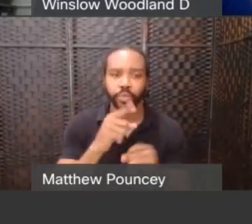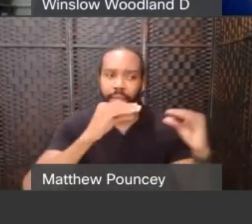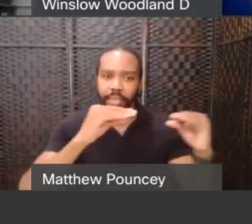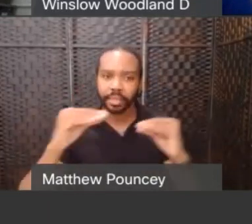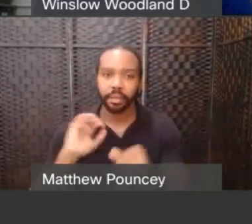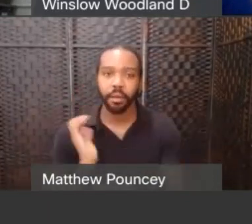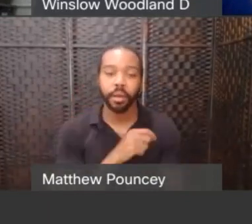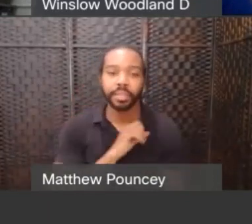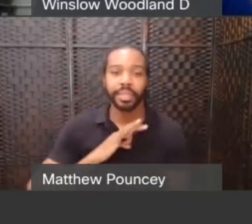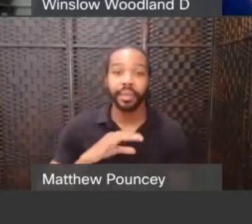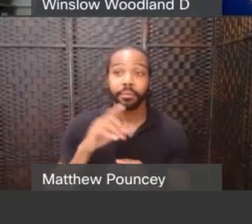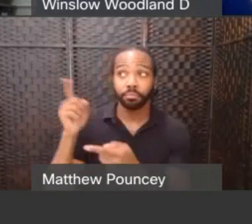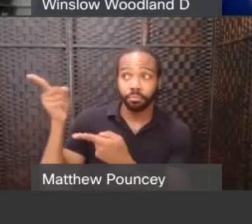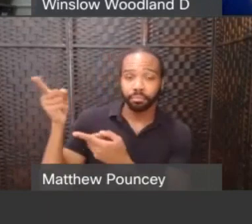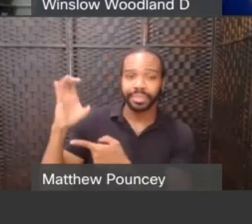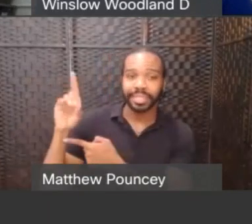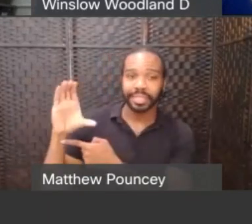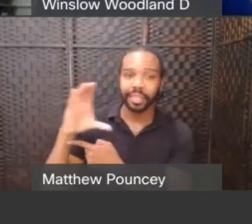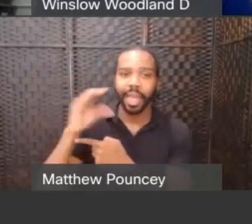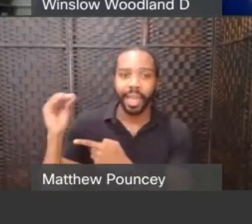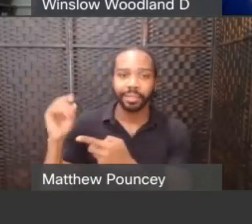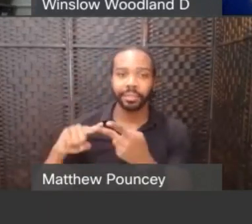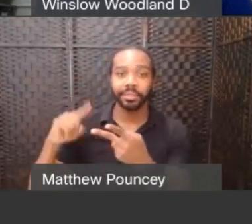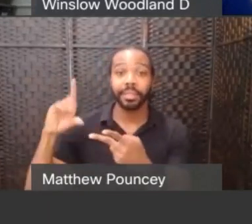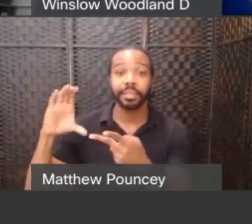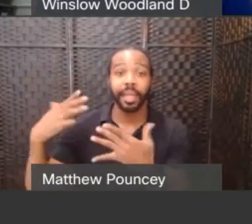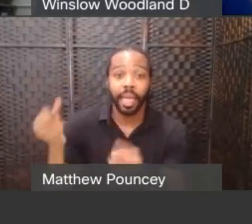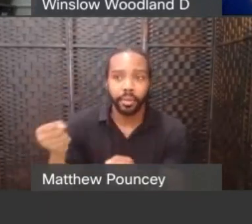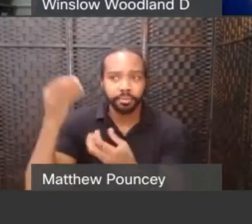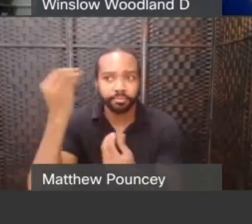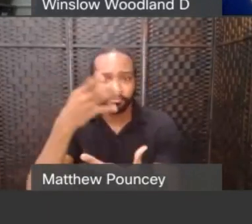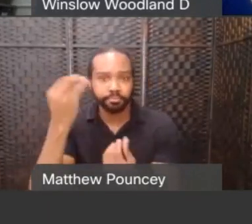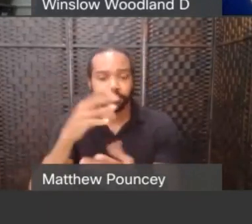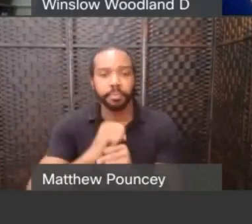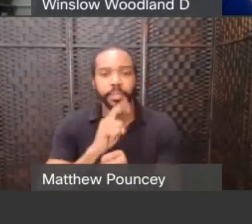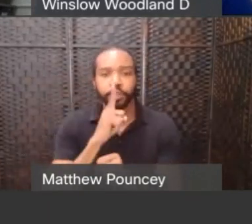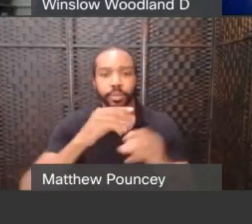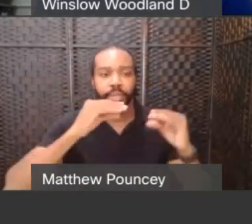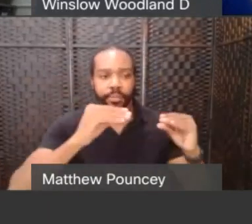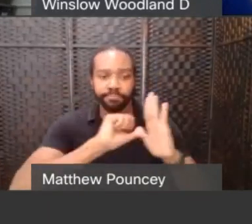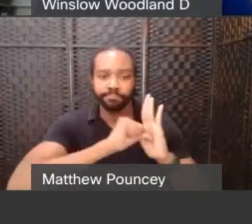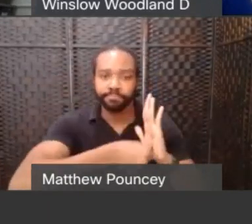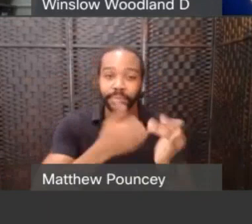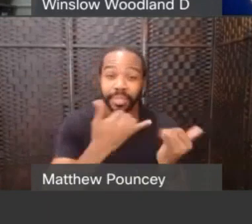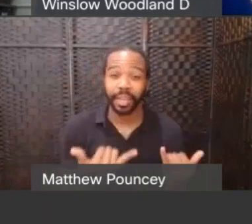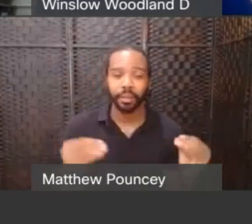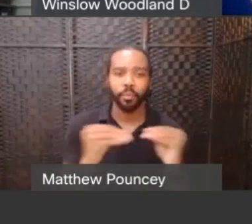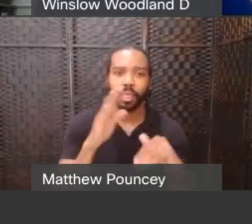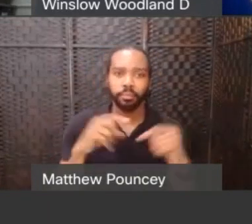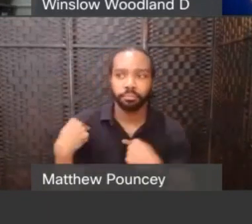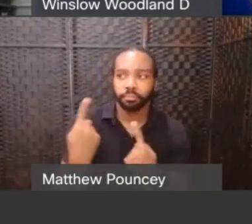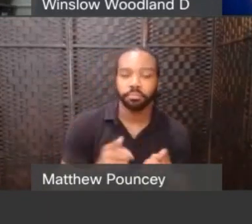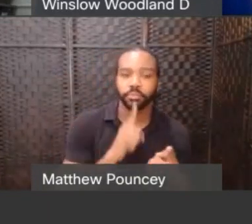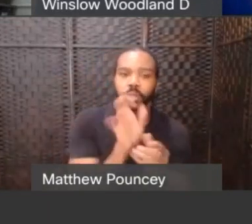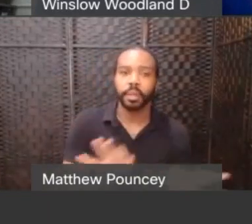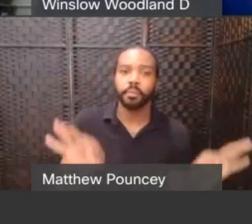the CDC and DC Health guidelines. Also educate on how now more than ever the importance to get